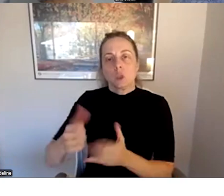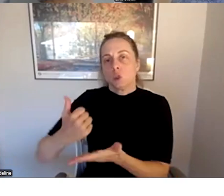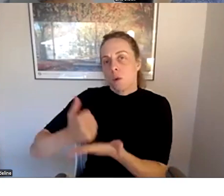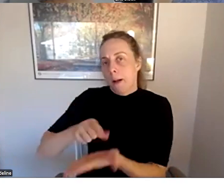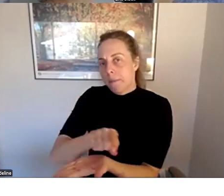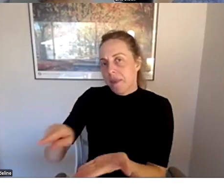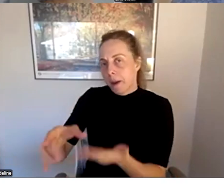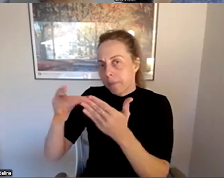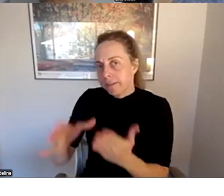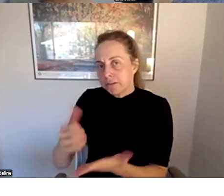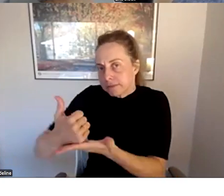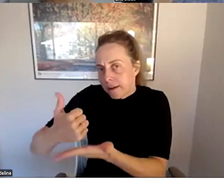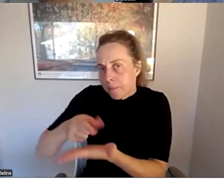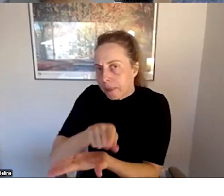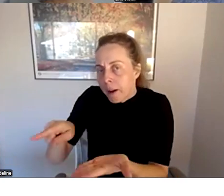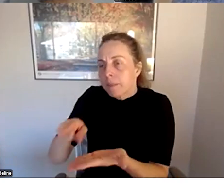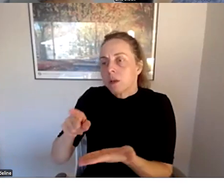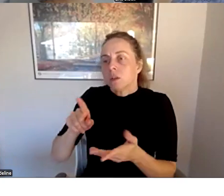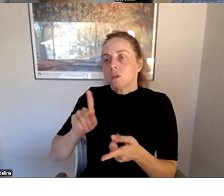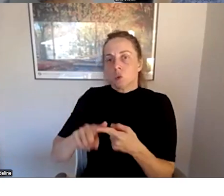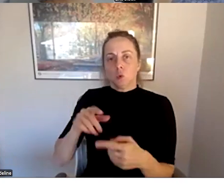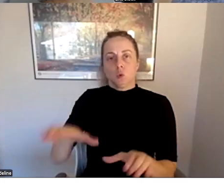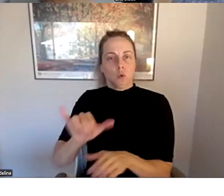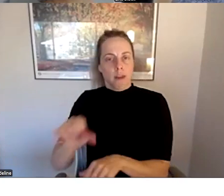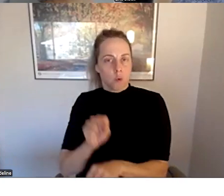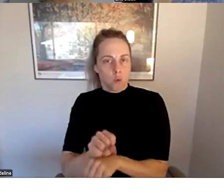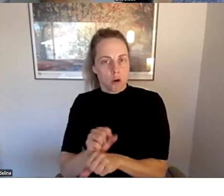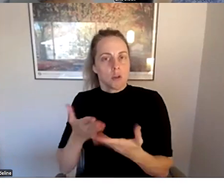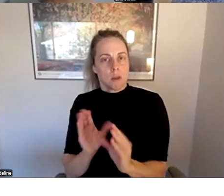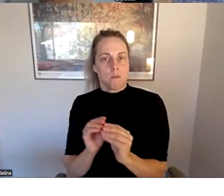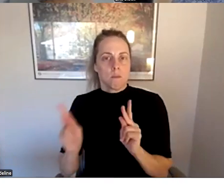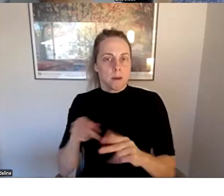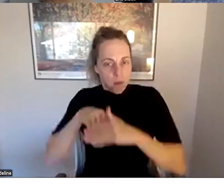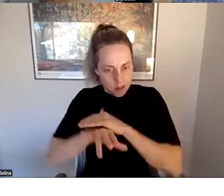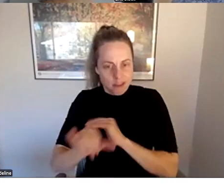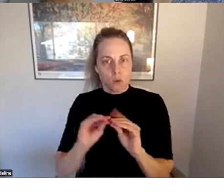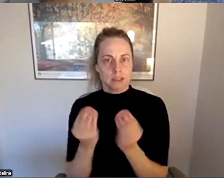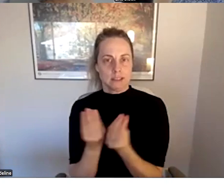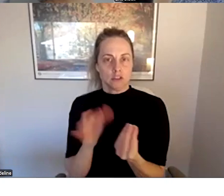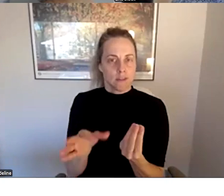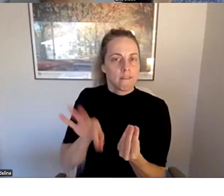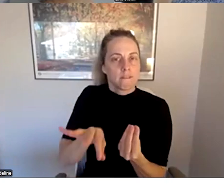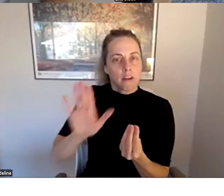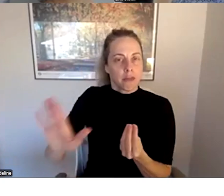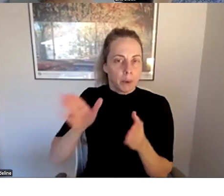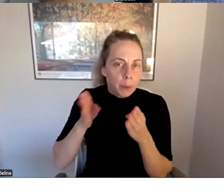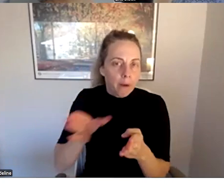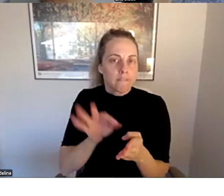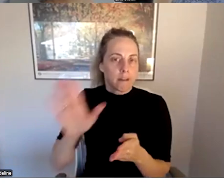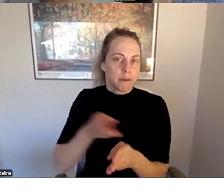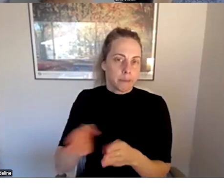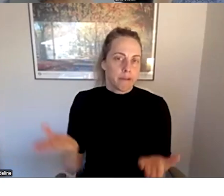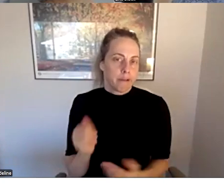the work to allow additional people to come into the organization and to find their way and to find their career at Andersen.